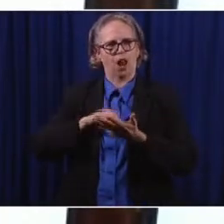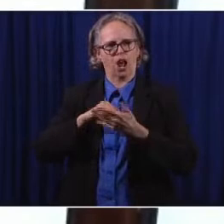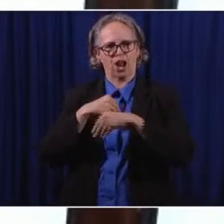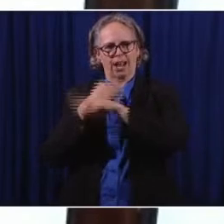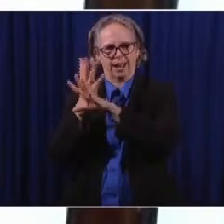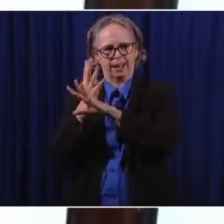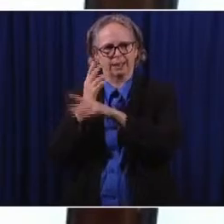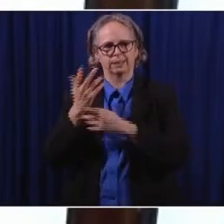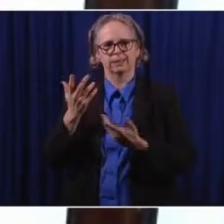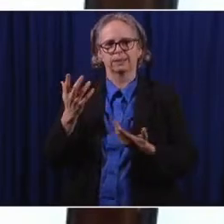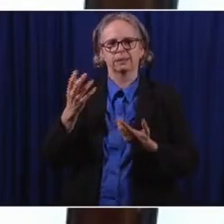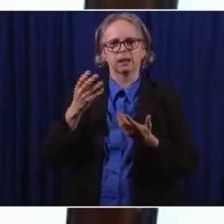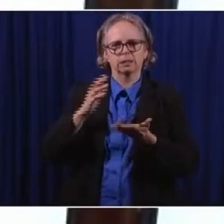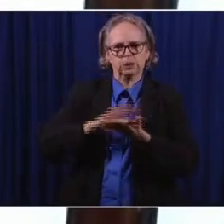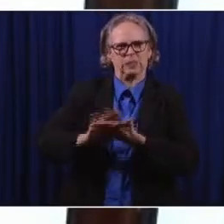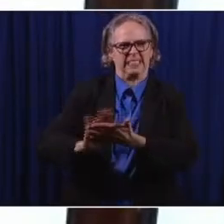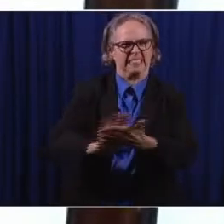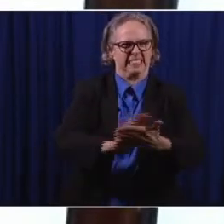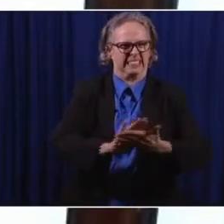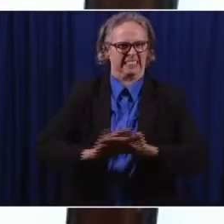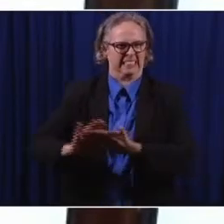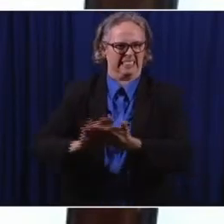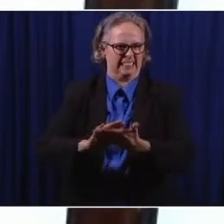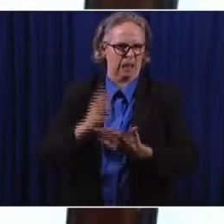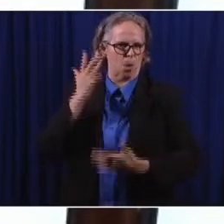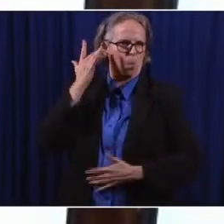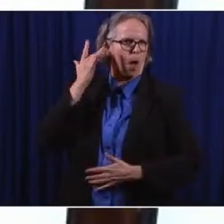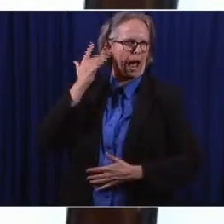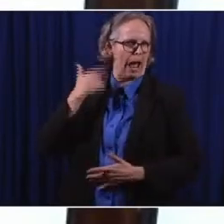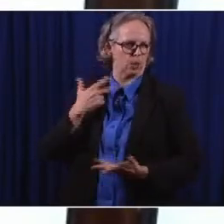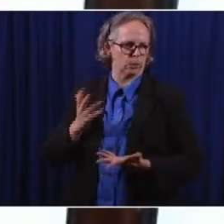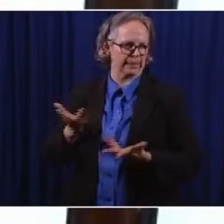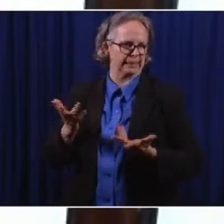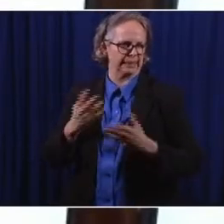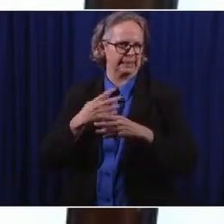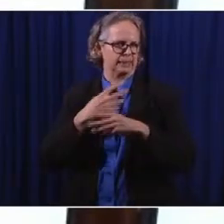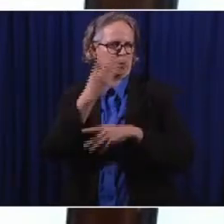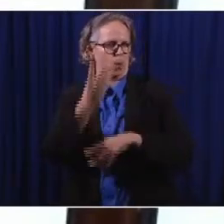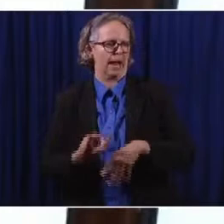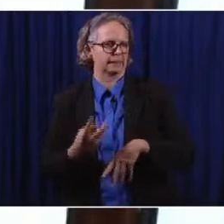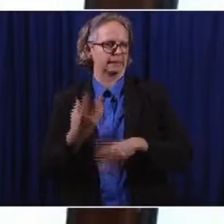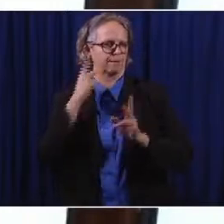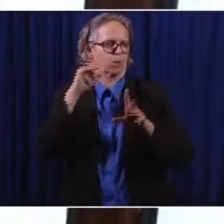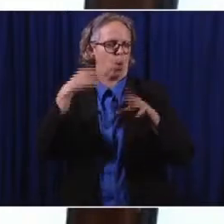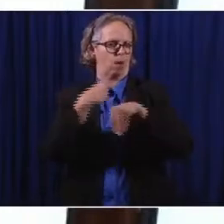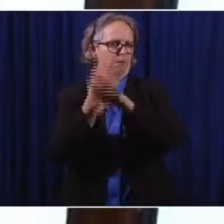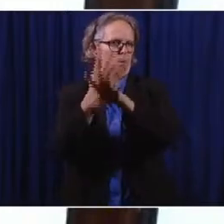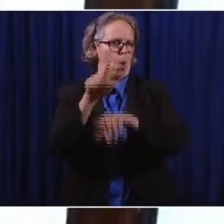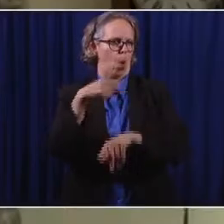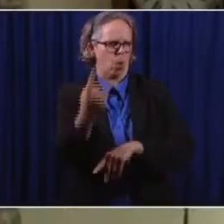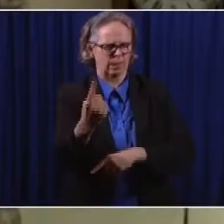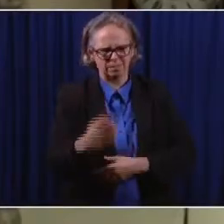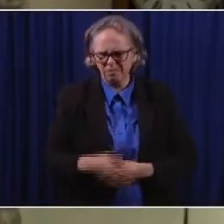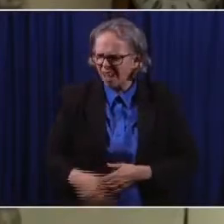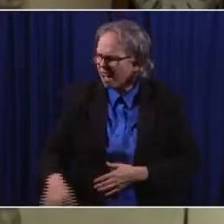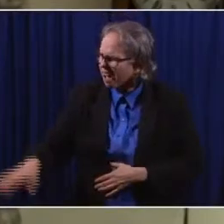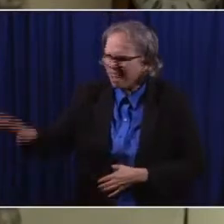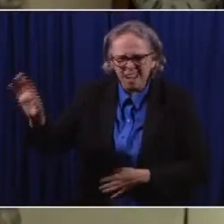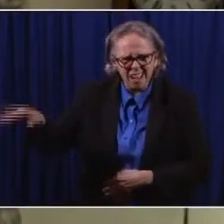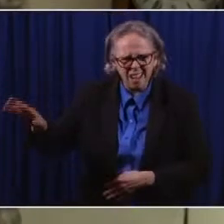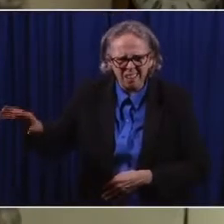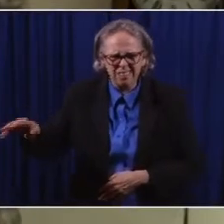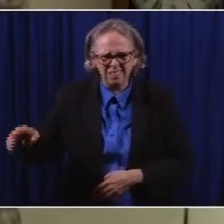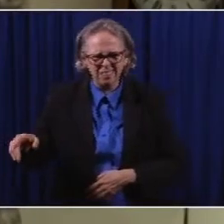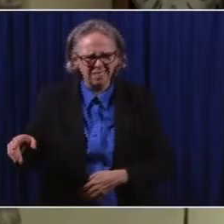clean above and beyond what we are already doing. So you've had to really approach this as a school, but also